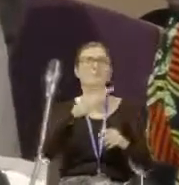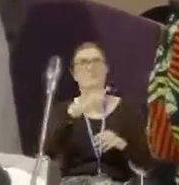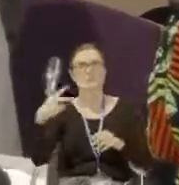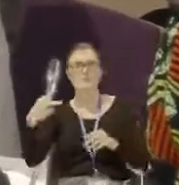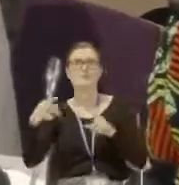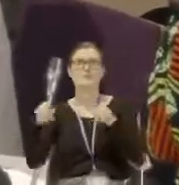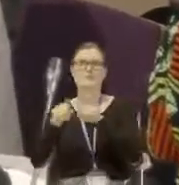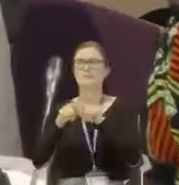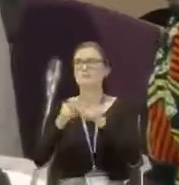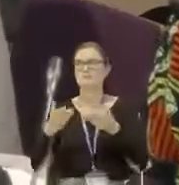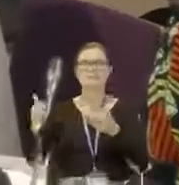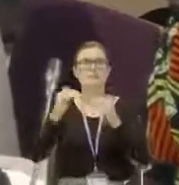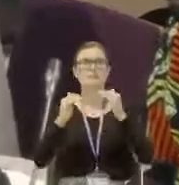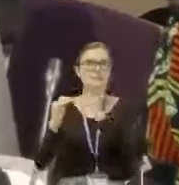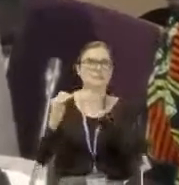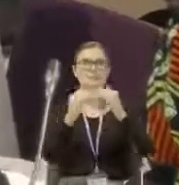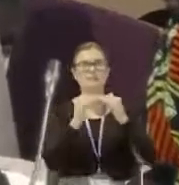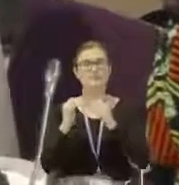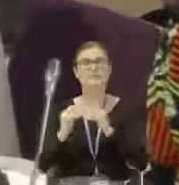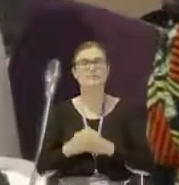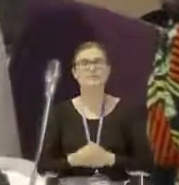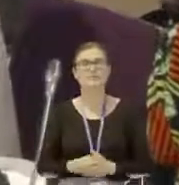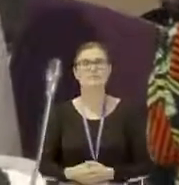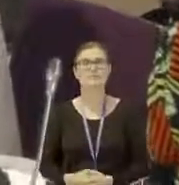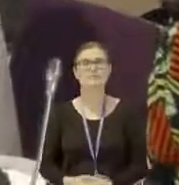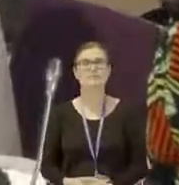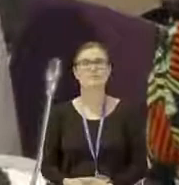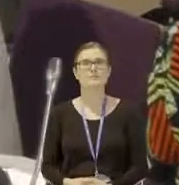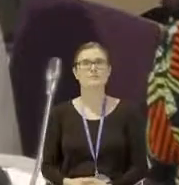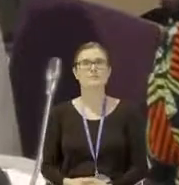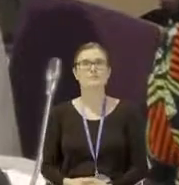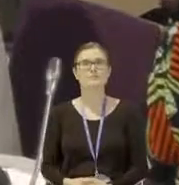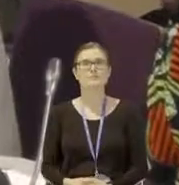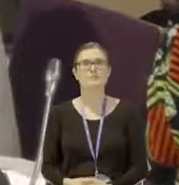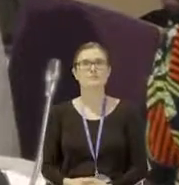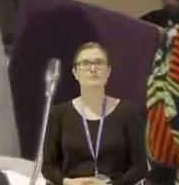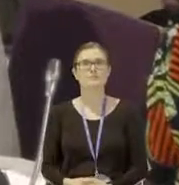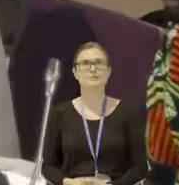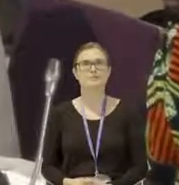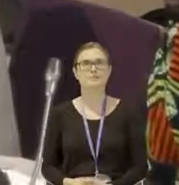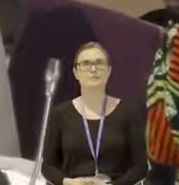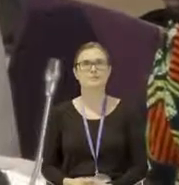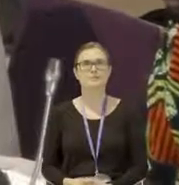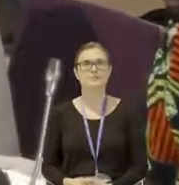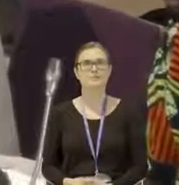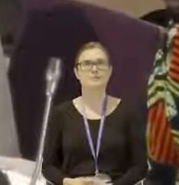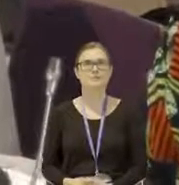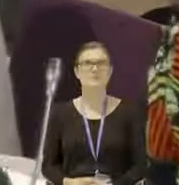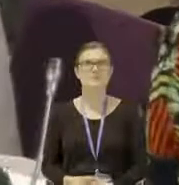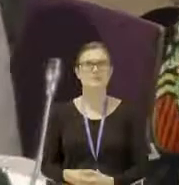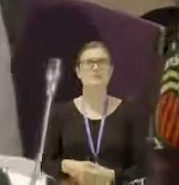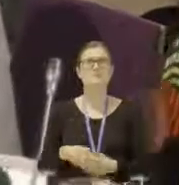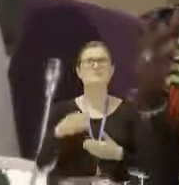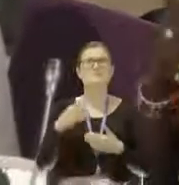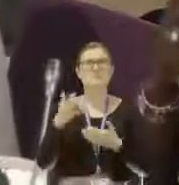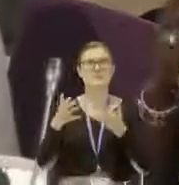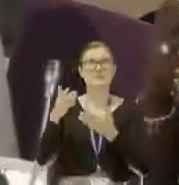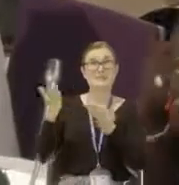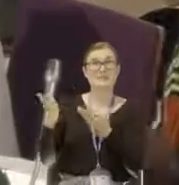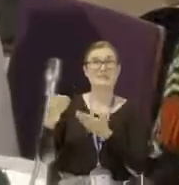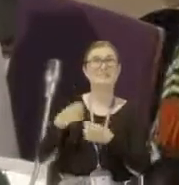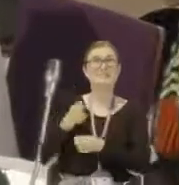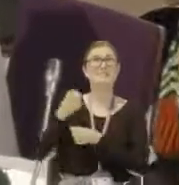of you that have been in his beautiful city, hosted AfriCities, the big